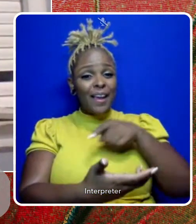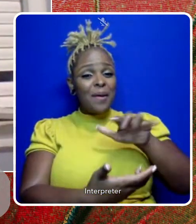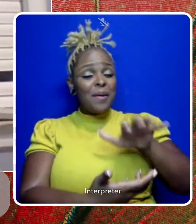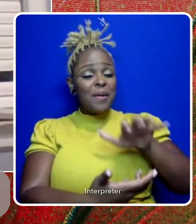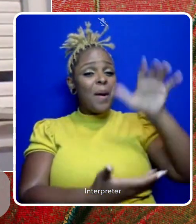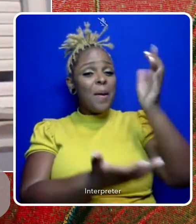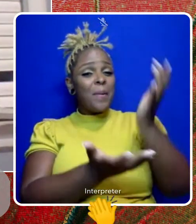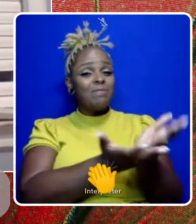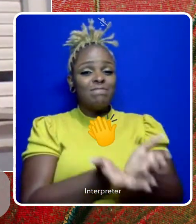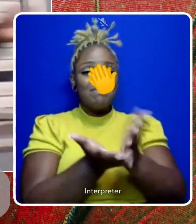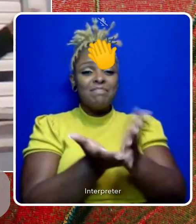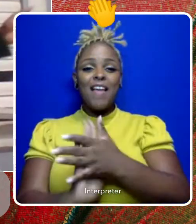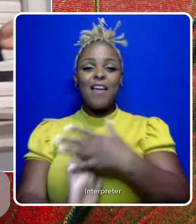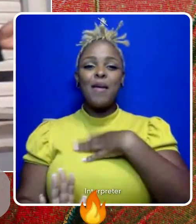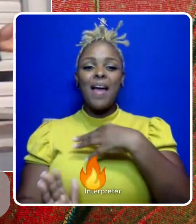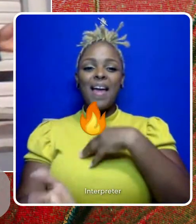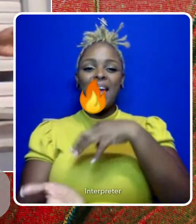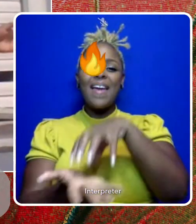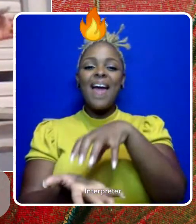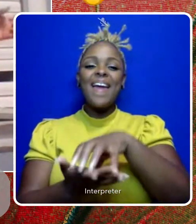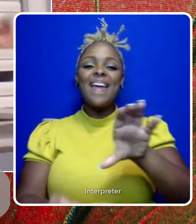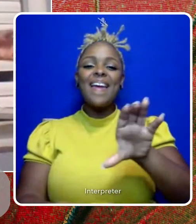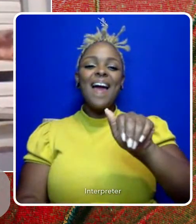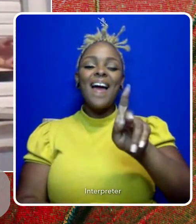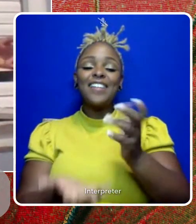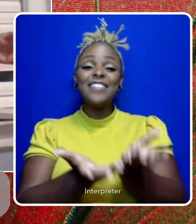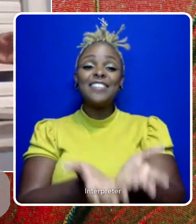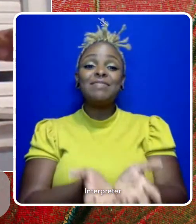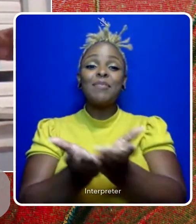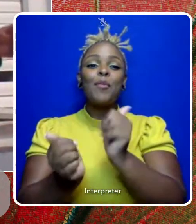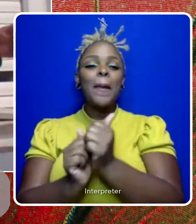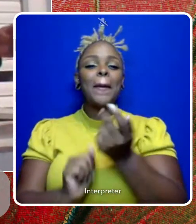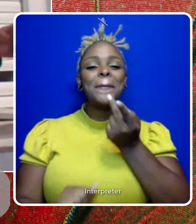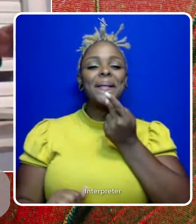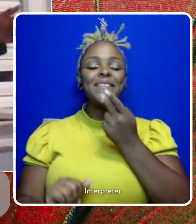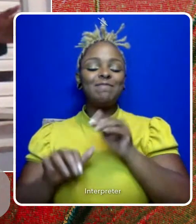falling. Small way to celebrate a century.